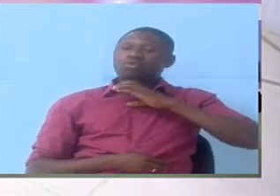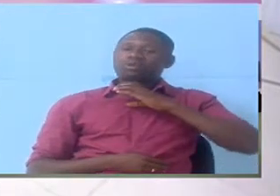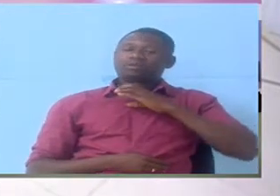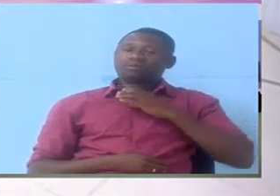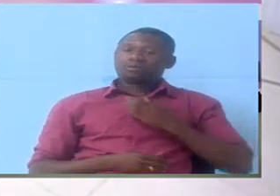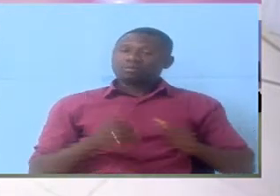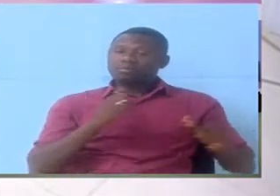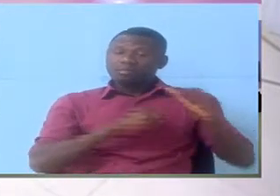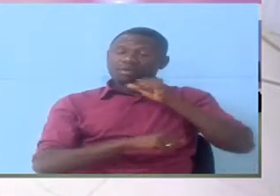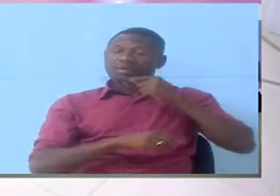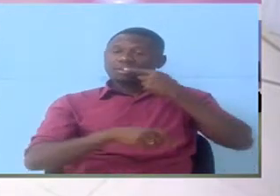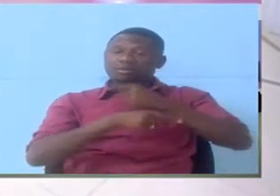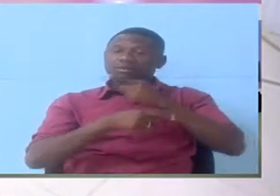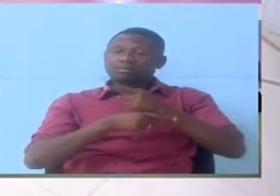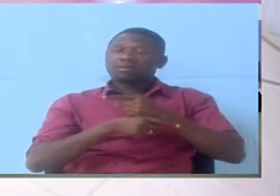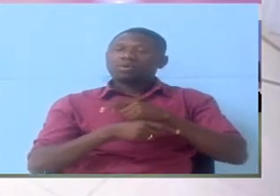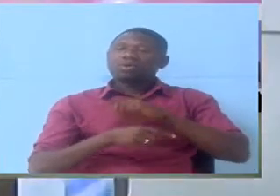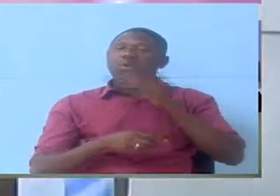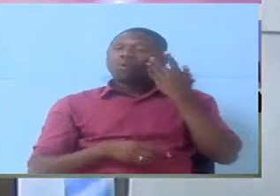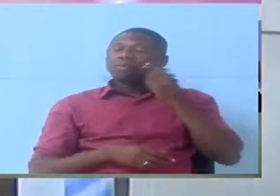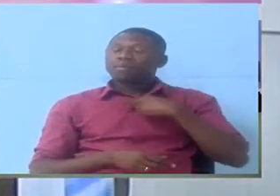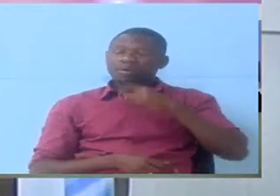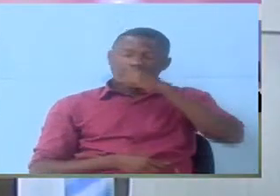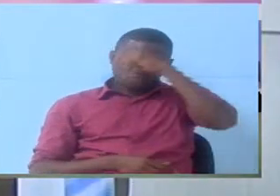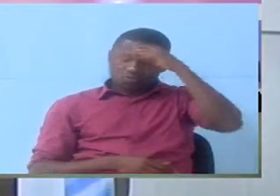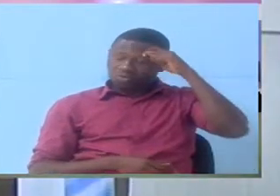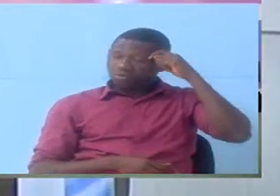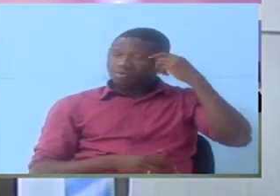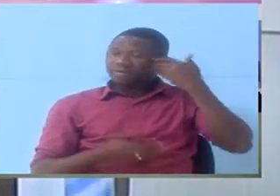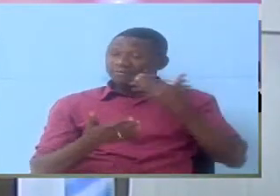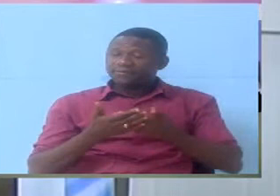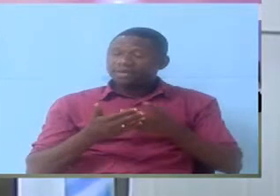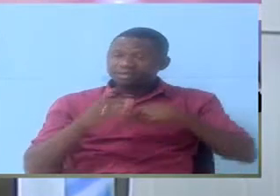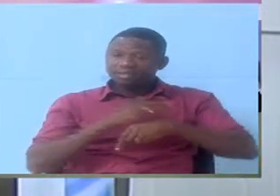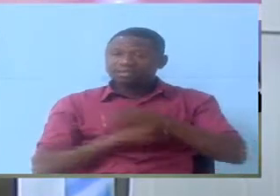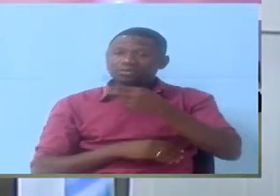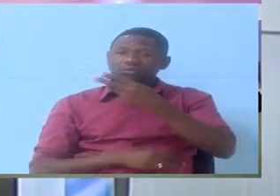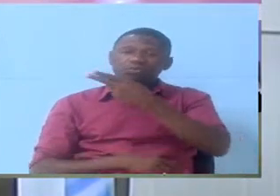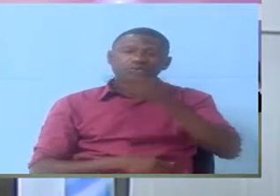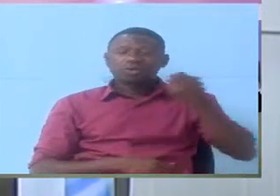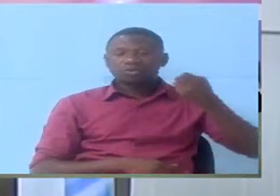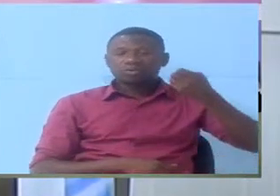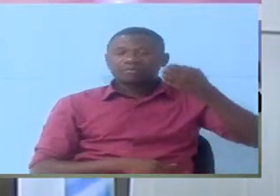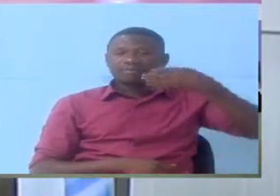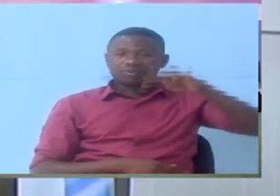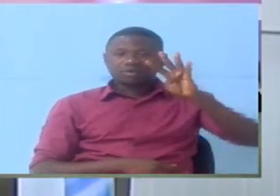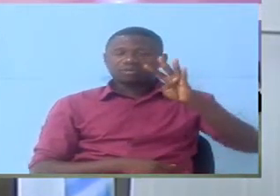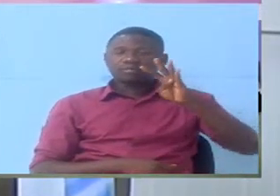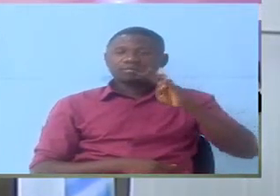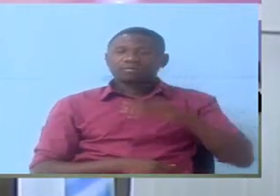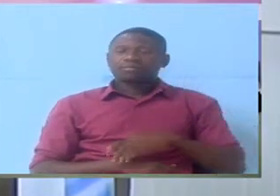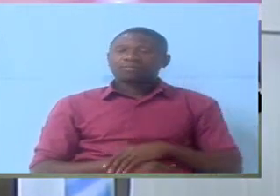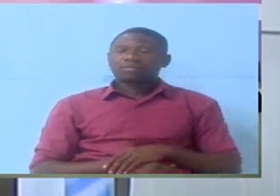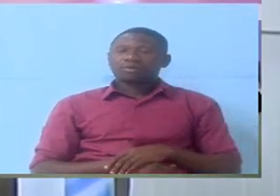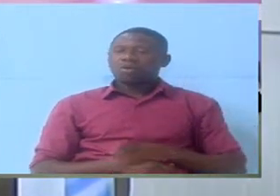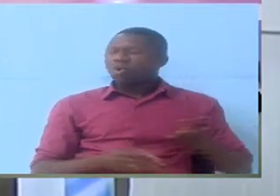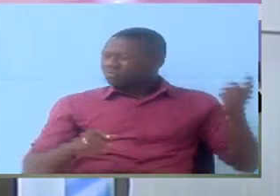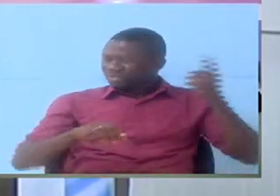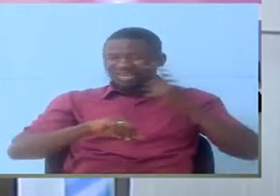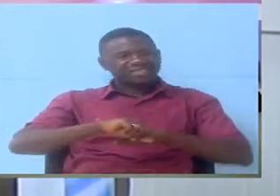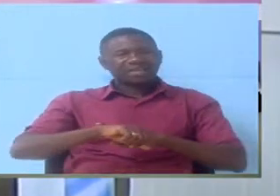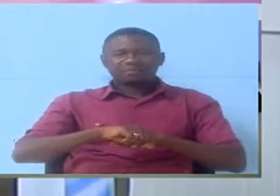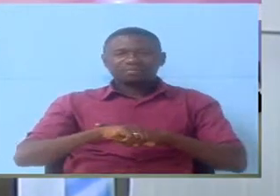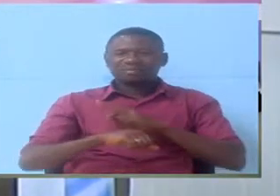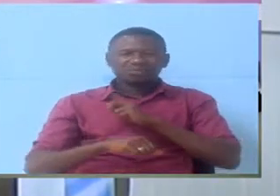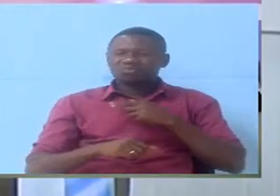Nsetanang. When my mission ended in 2014. Birinna doko banda 2014. I was still not comfortable. Habari